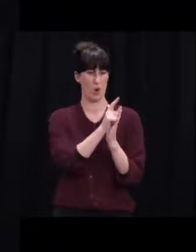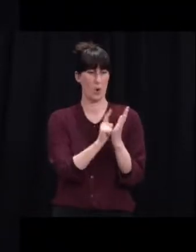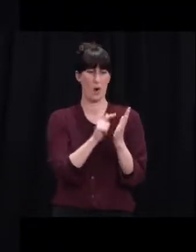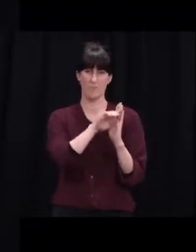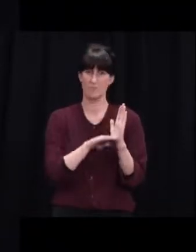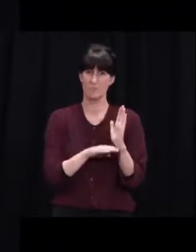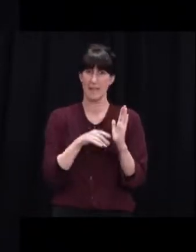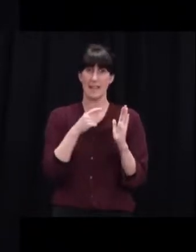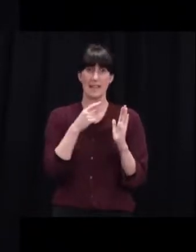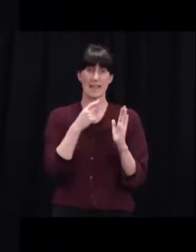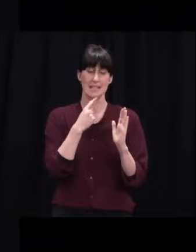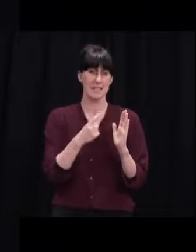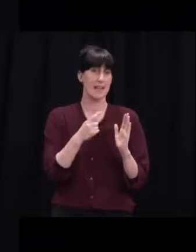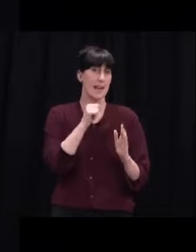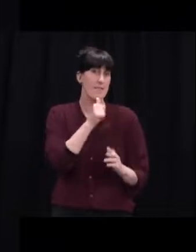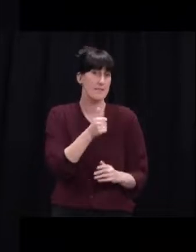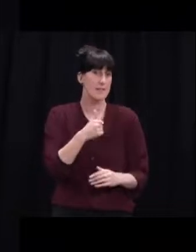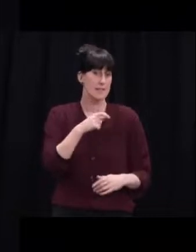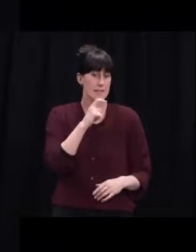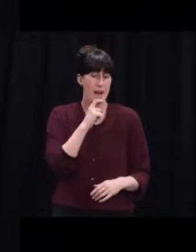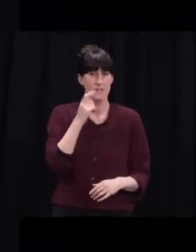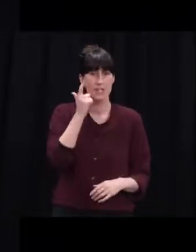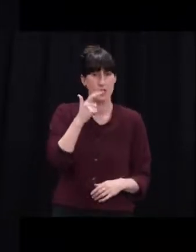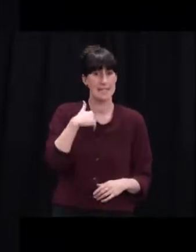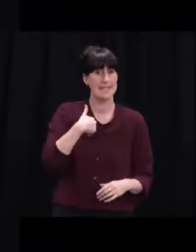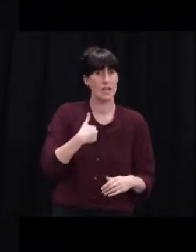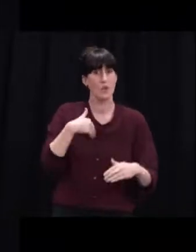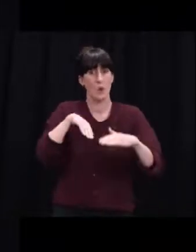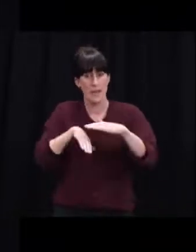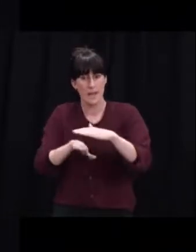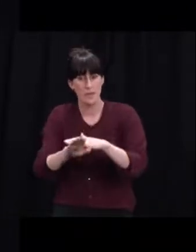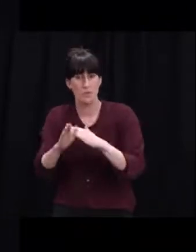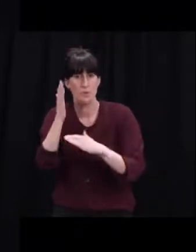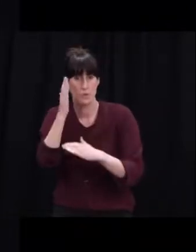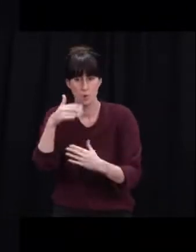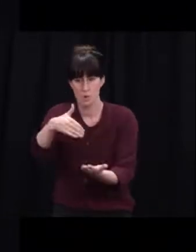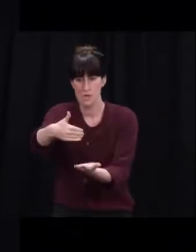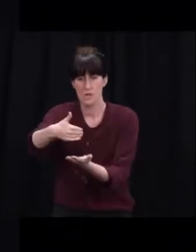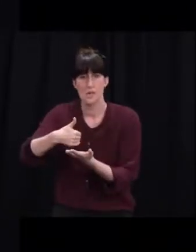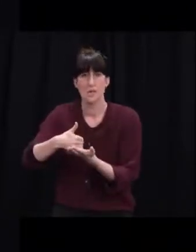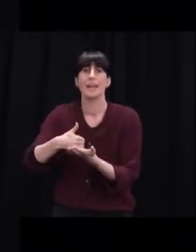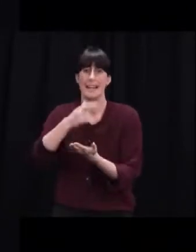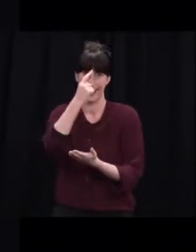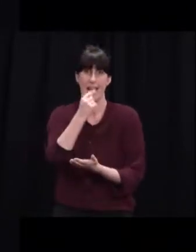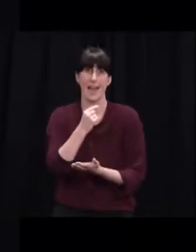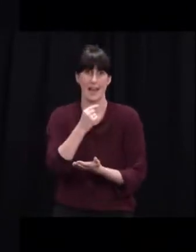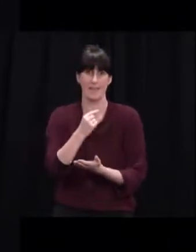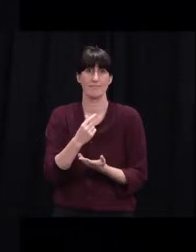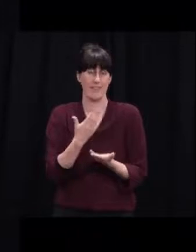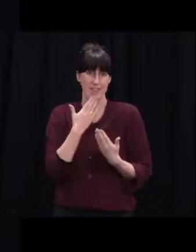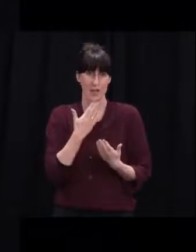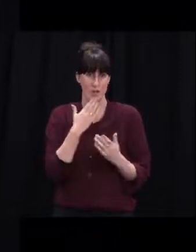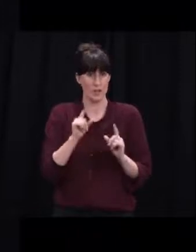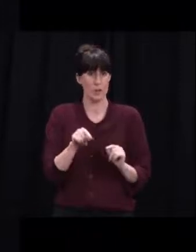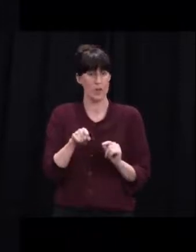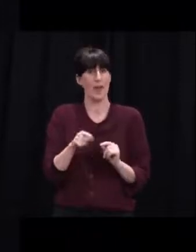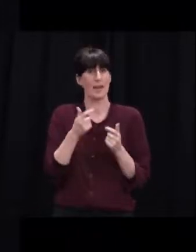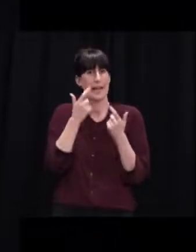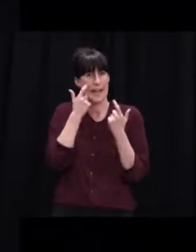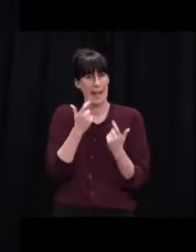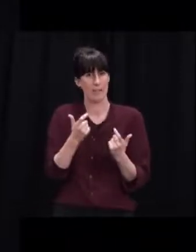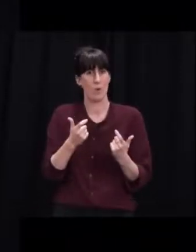are making use of the public health order that enables a small number of staff to go on site to get the devices and packs